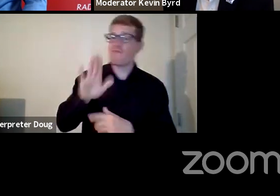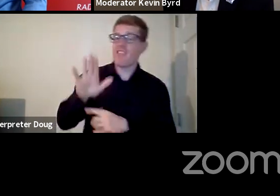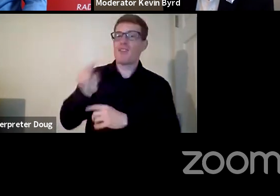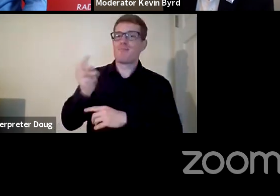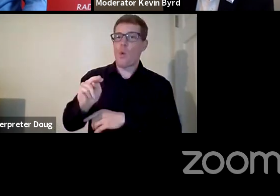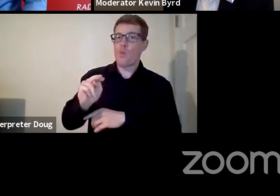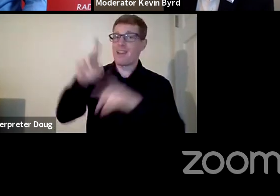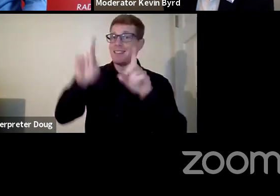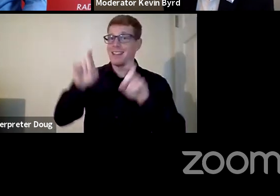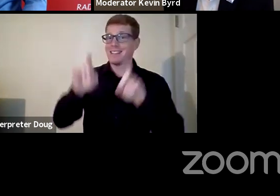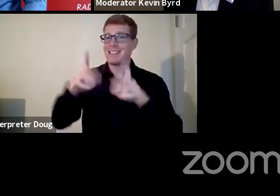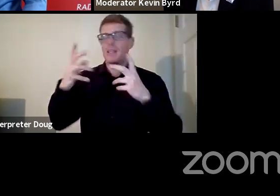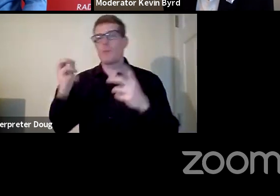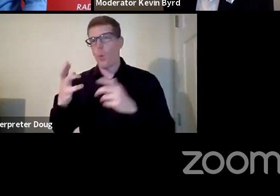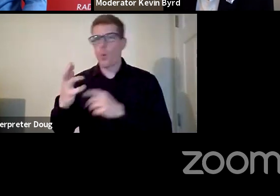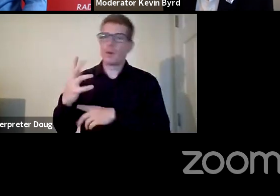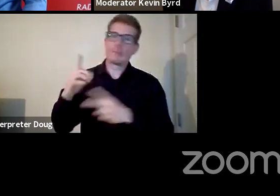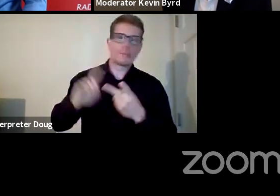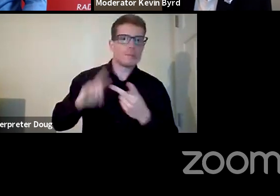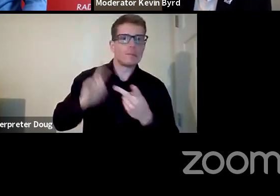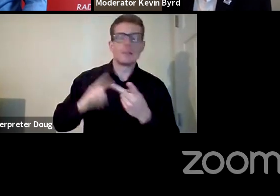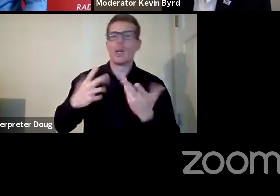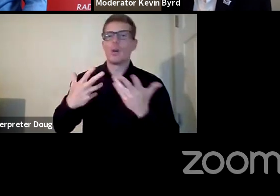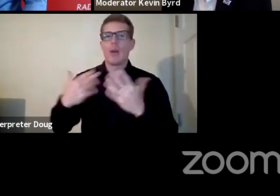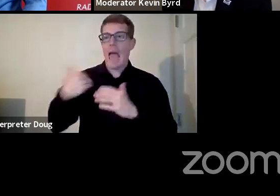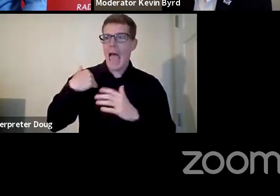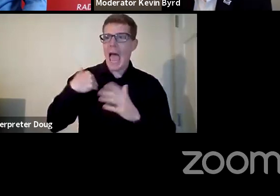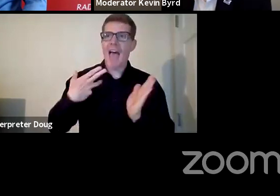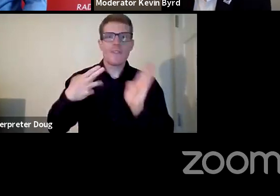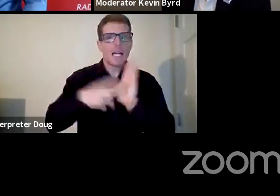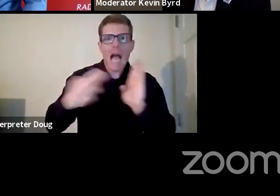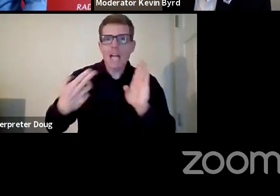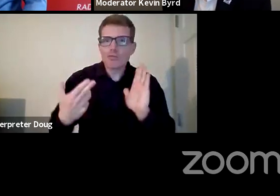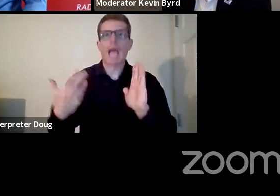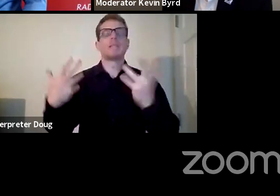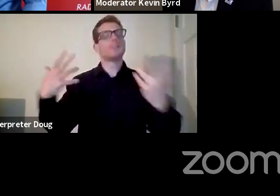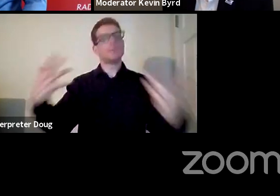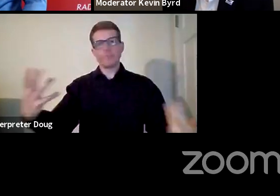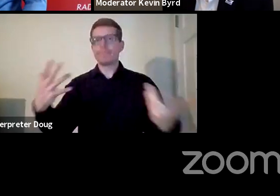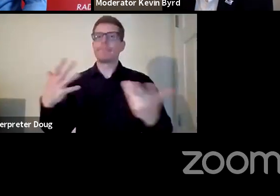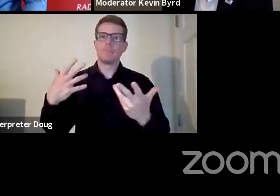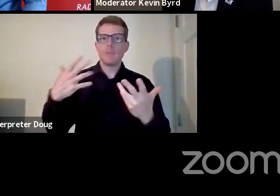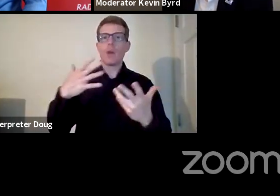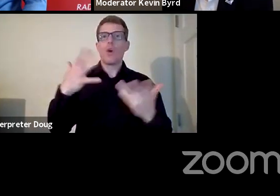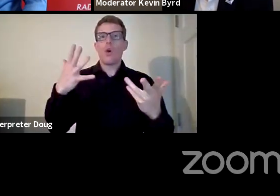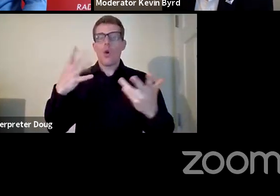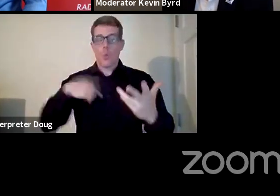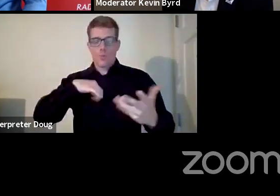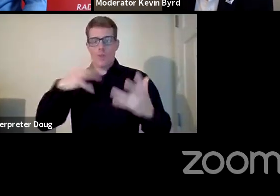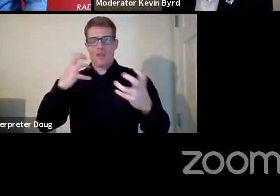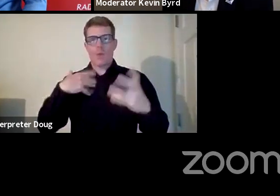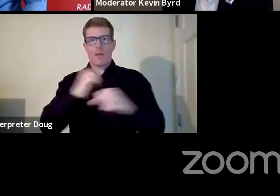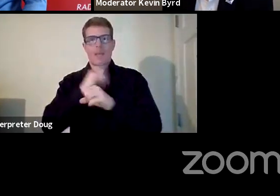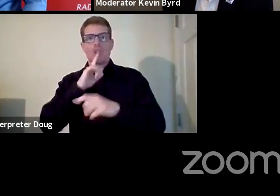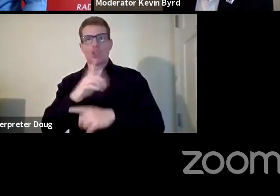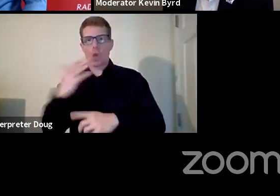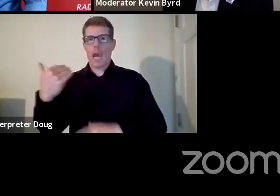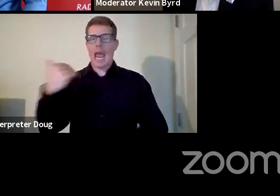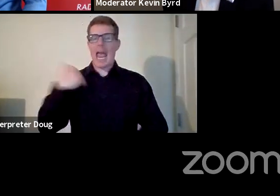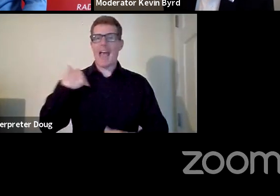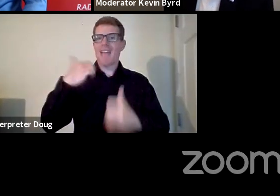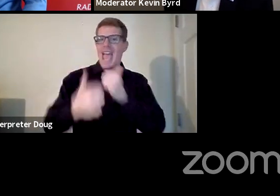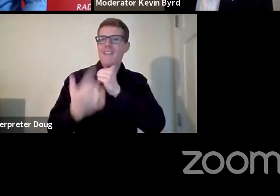as what you heard about Radford doing, we're trying to make sure we have everyone covered, not just the ones that have the big health